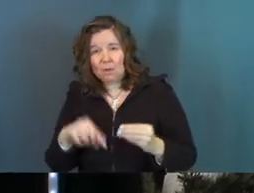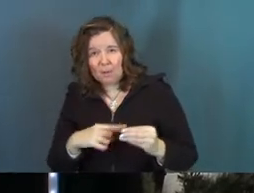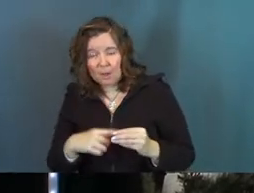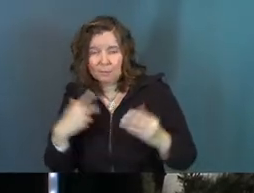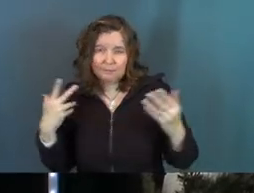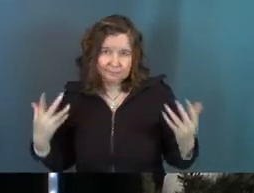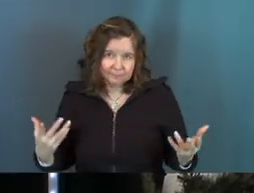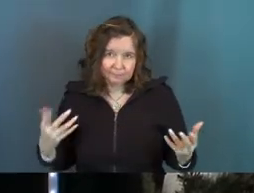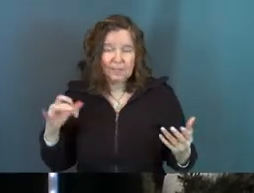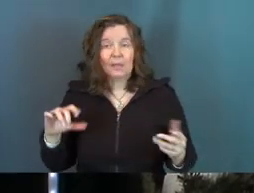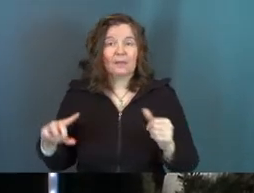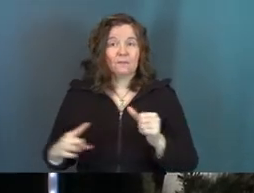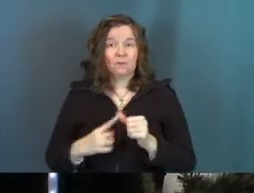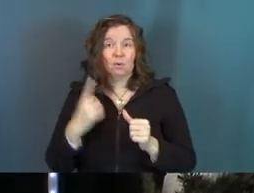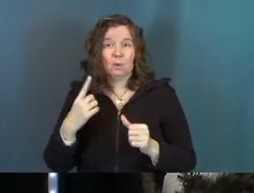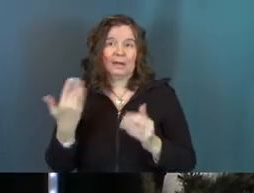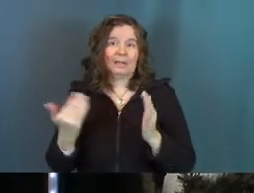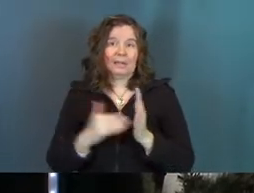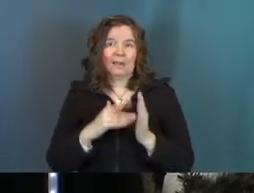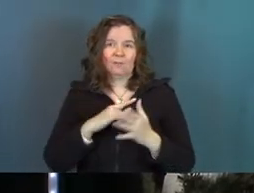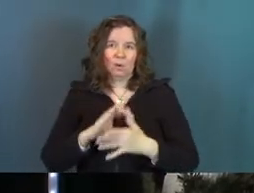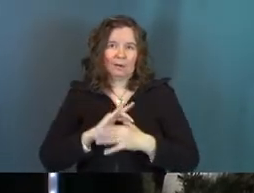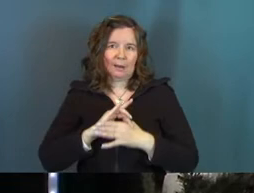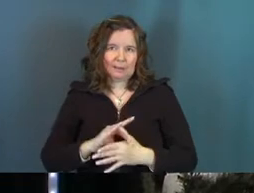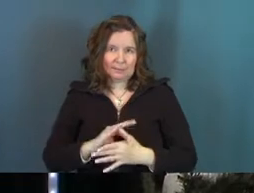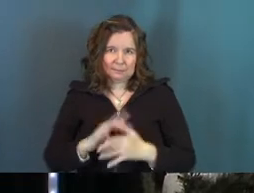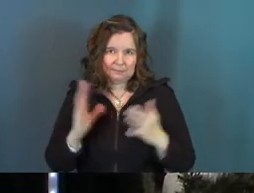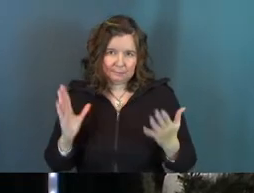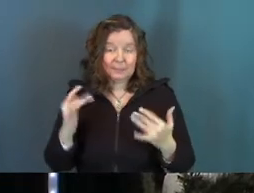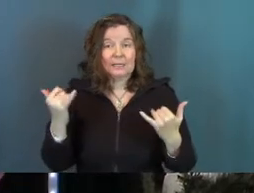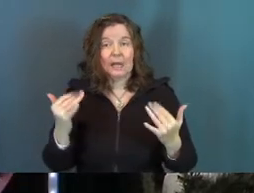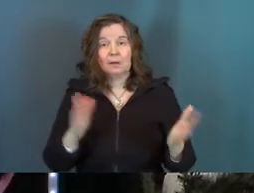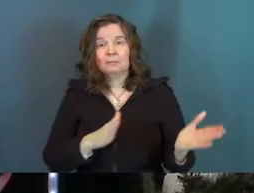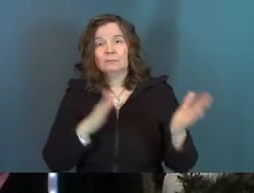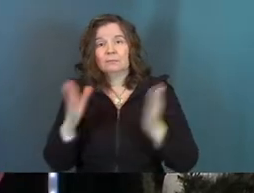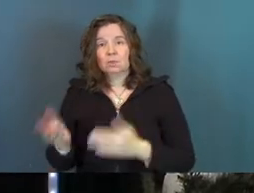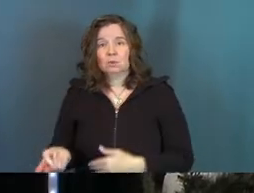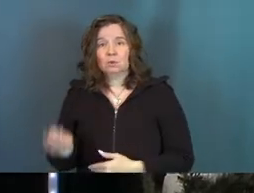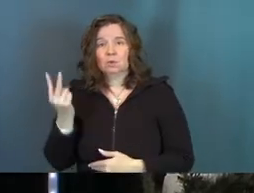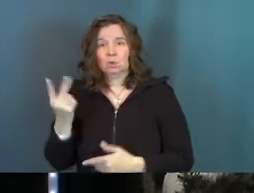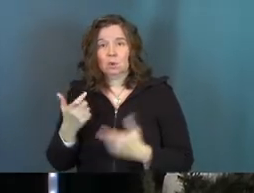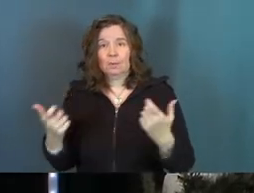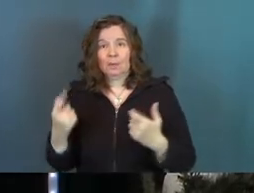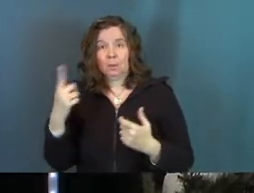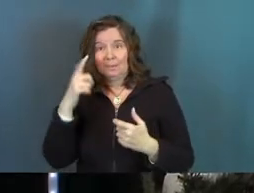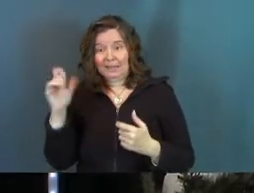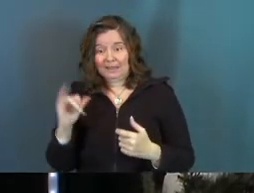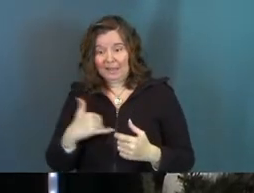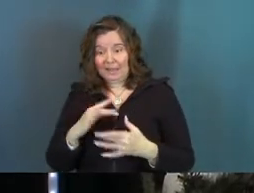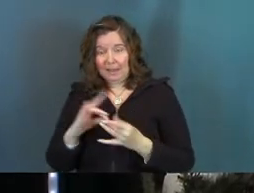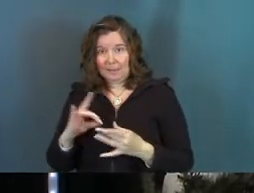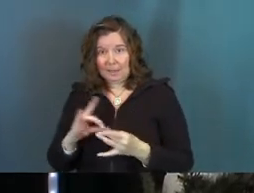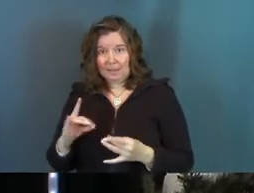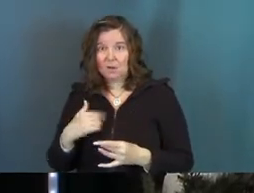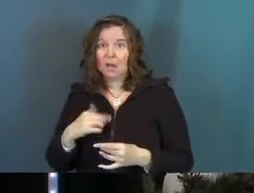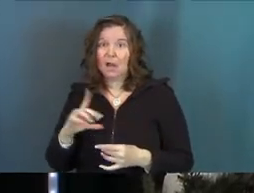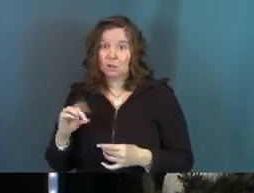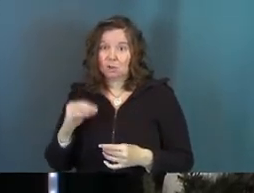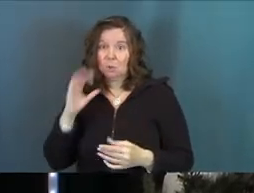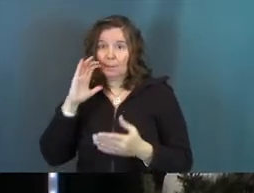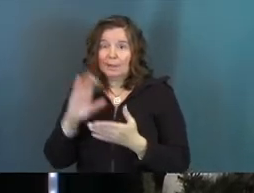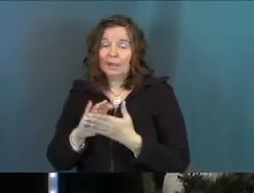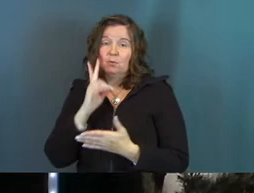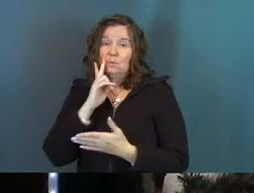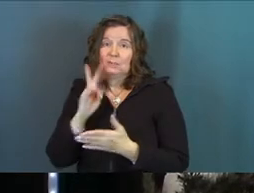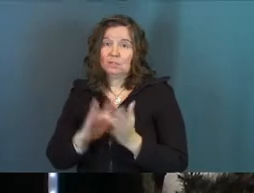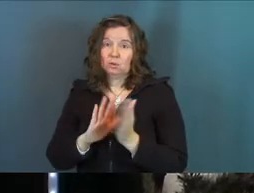about. So that's the first one, again, just for context. Now into the two big ones, okay? Because like I mentioned, I do believe,